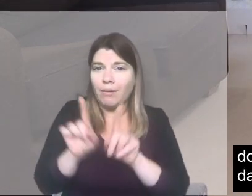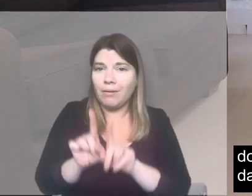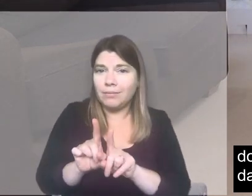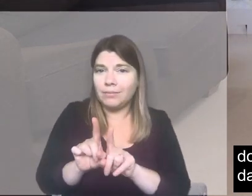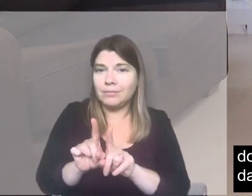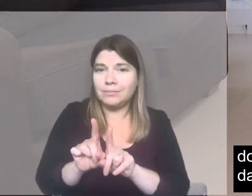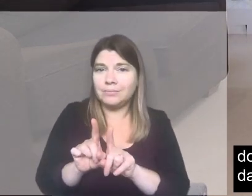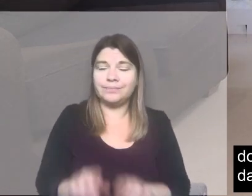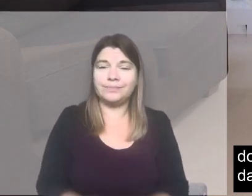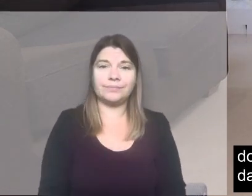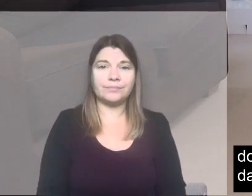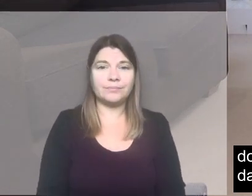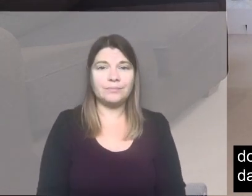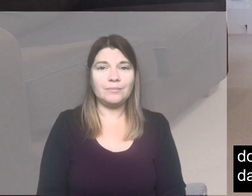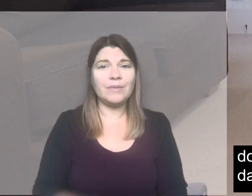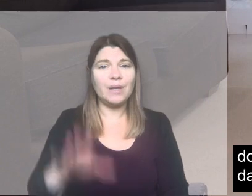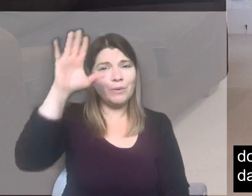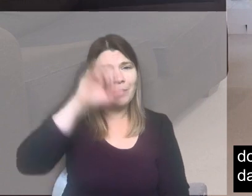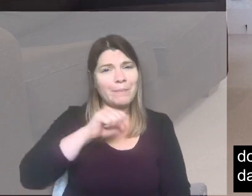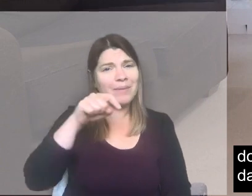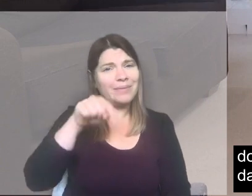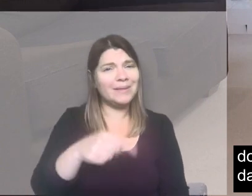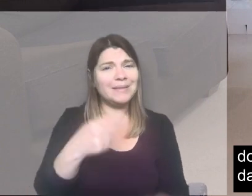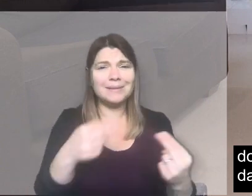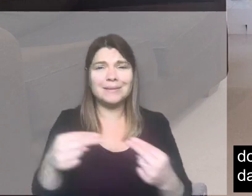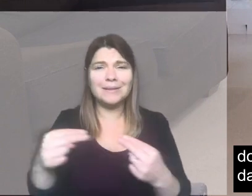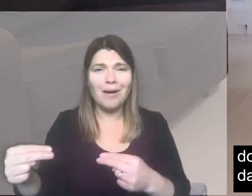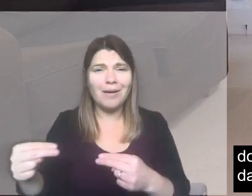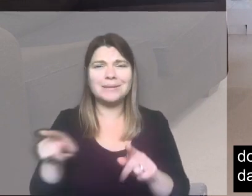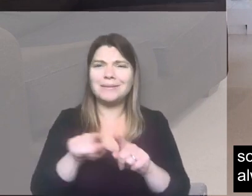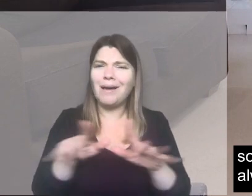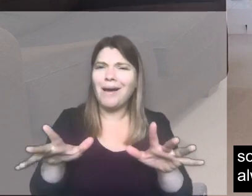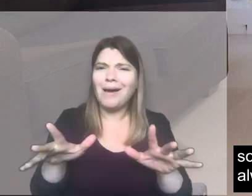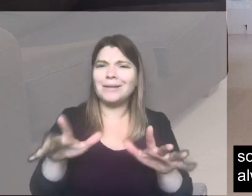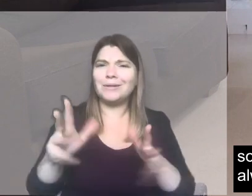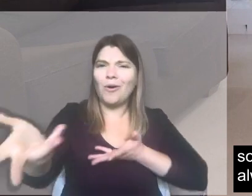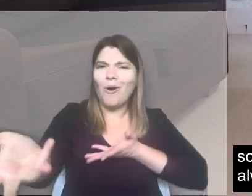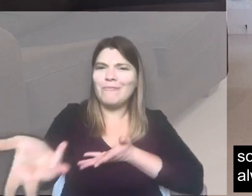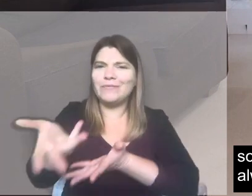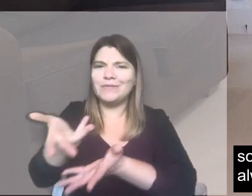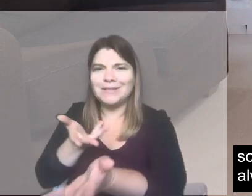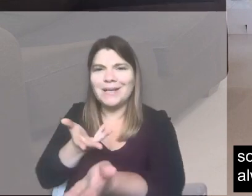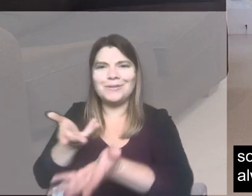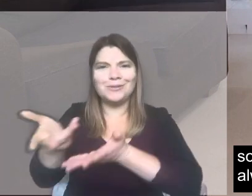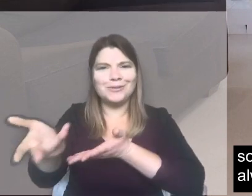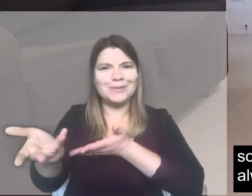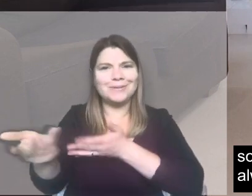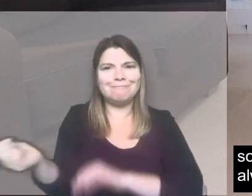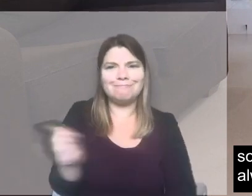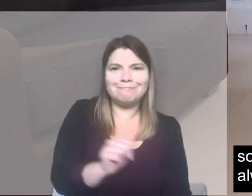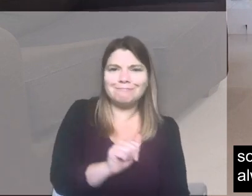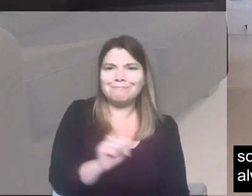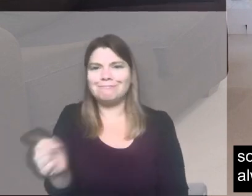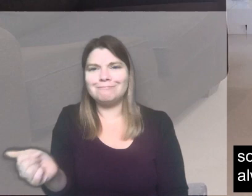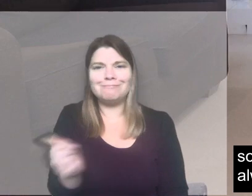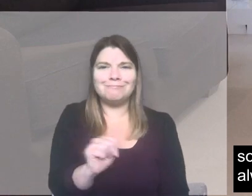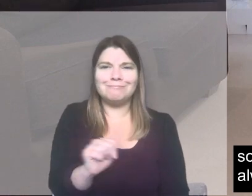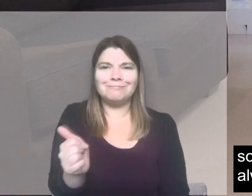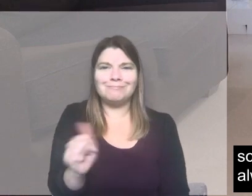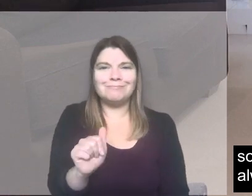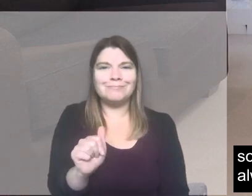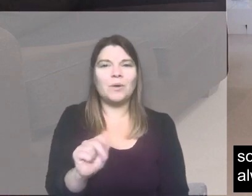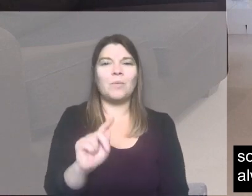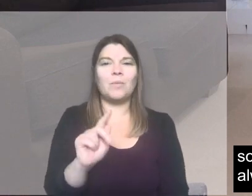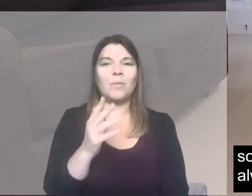that that this dance is a dialogue, it's a conversation. So try and make sure that it's not always the